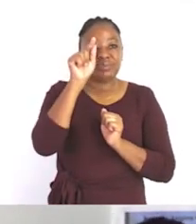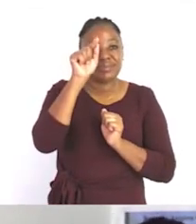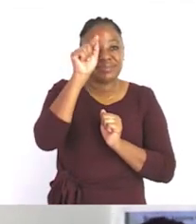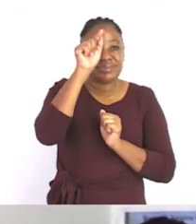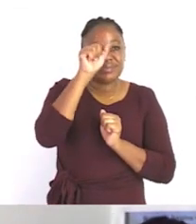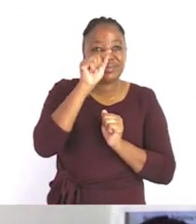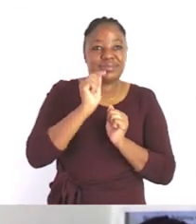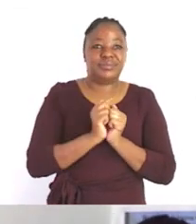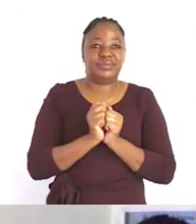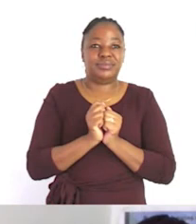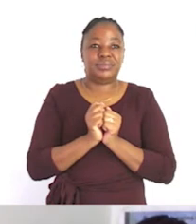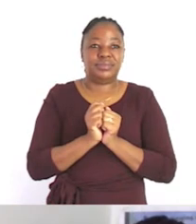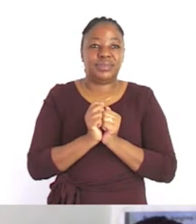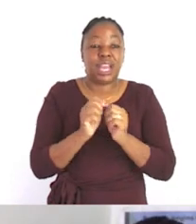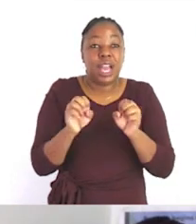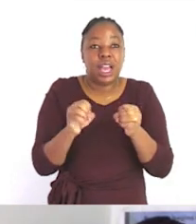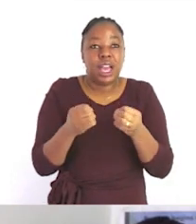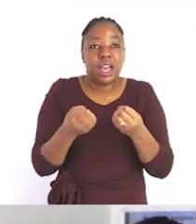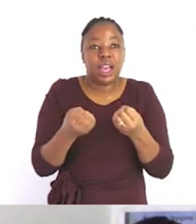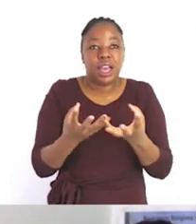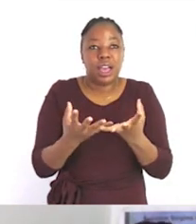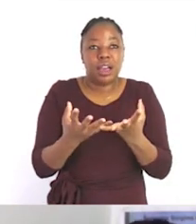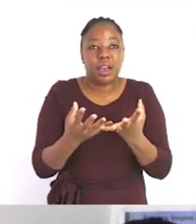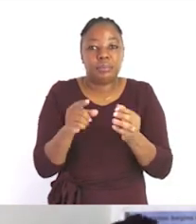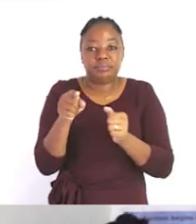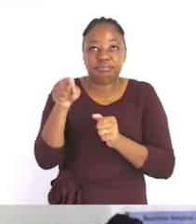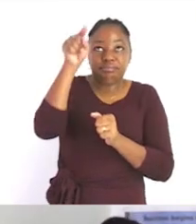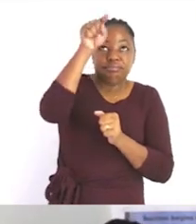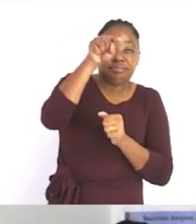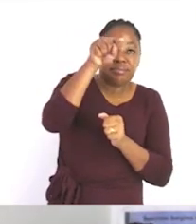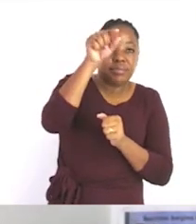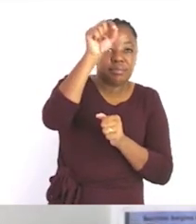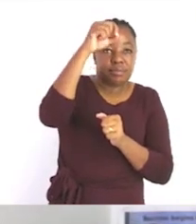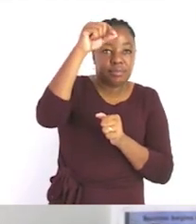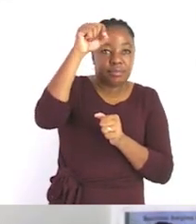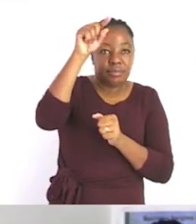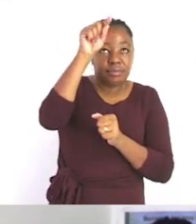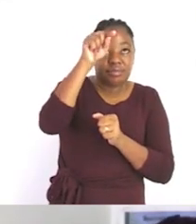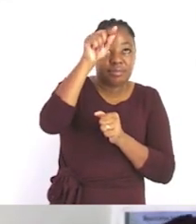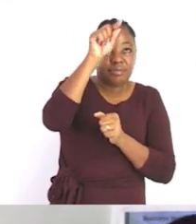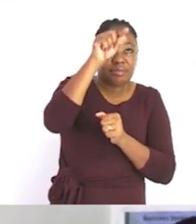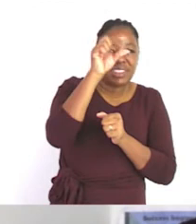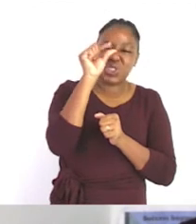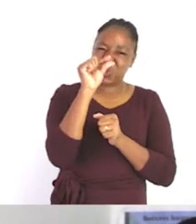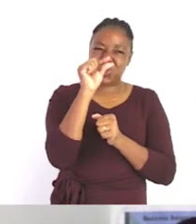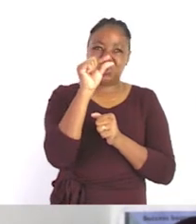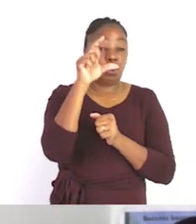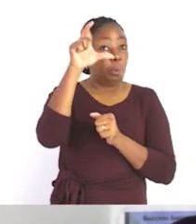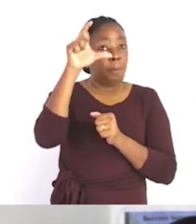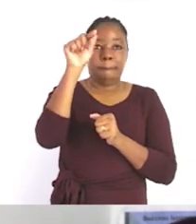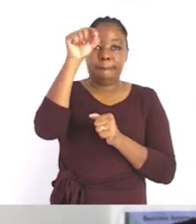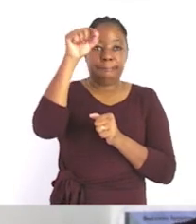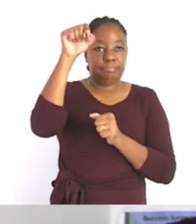know how many we are carrying over. Here we carried 1 over and it made the 2